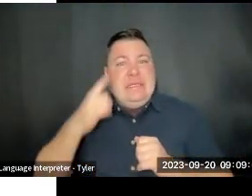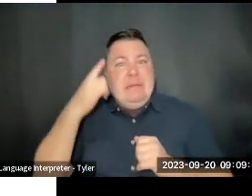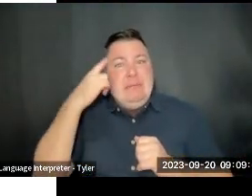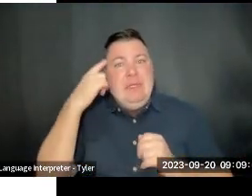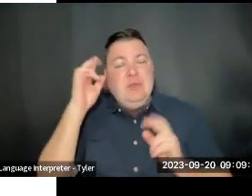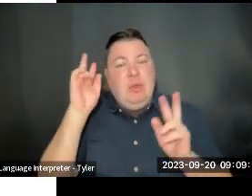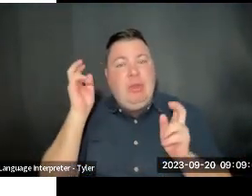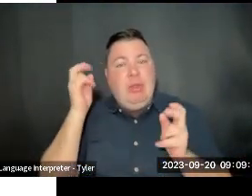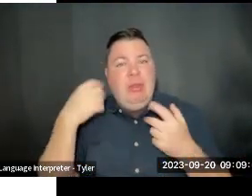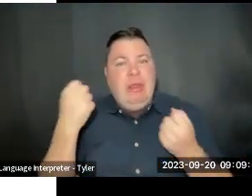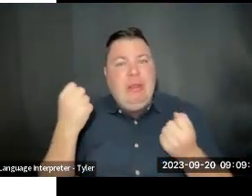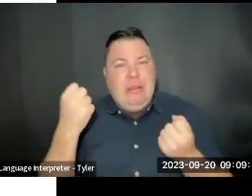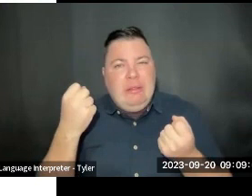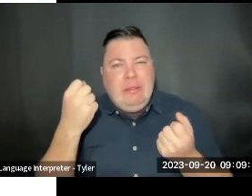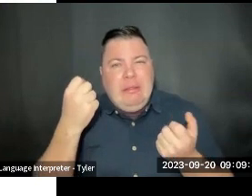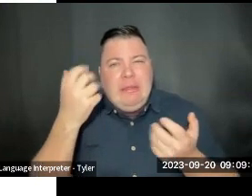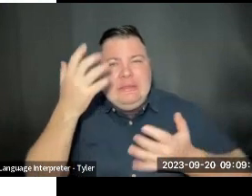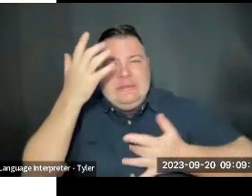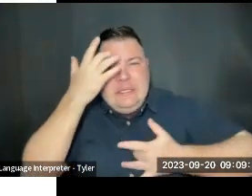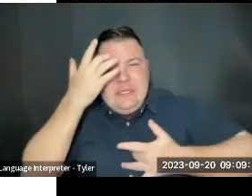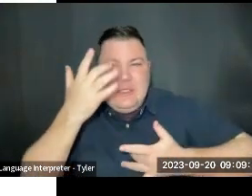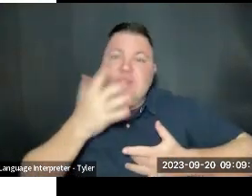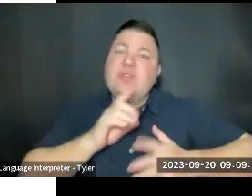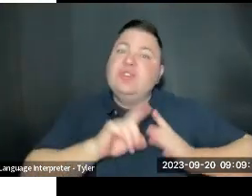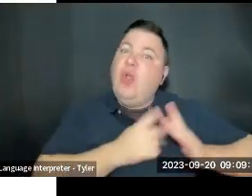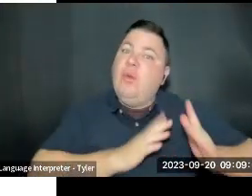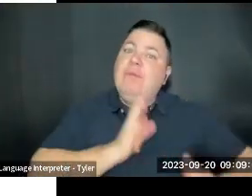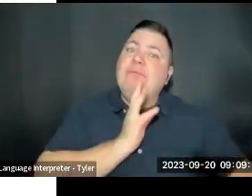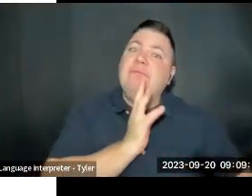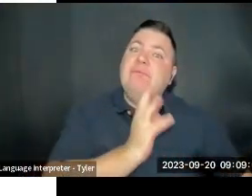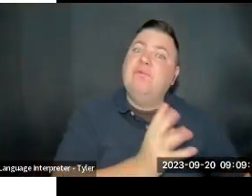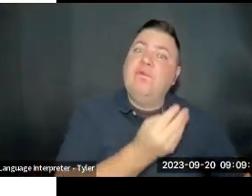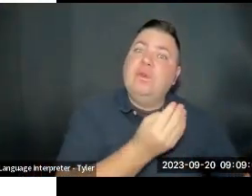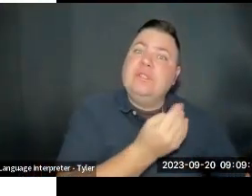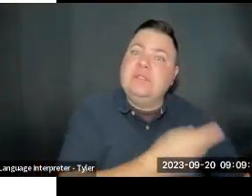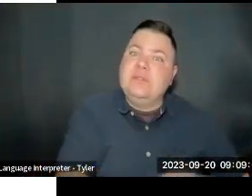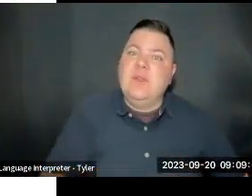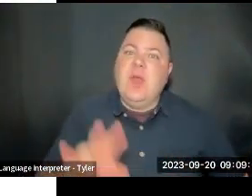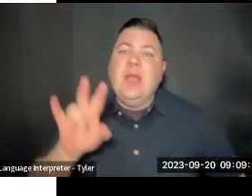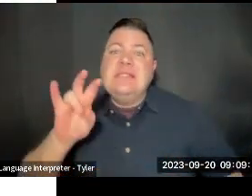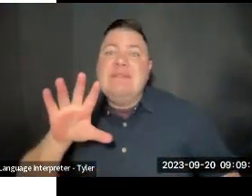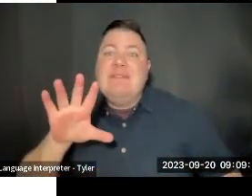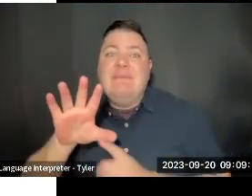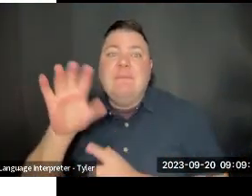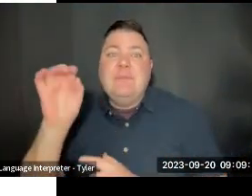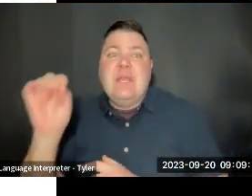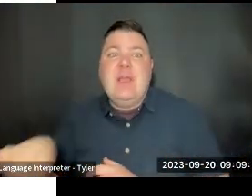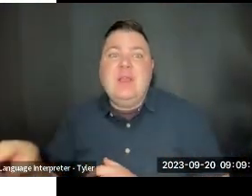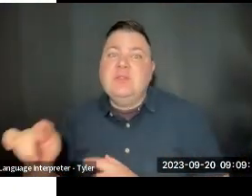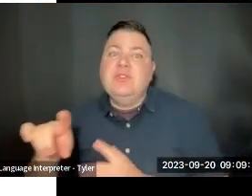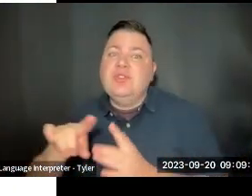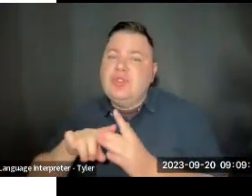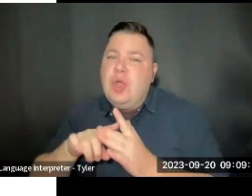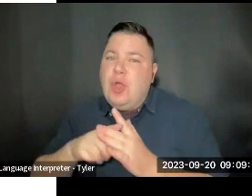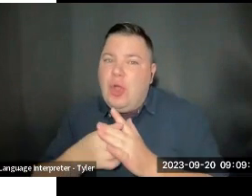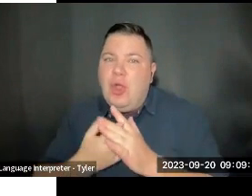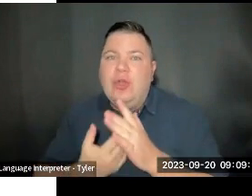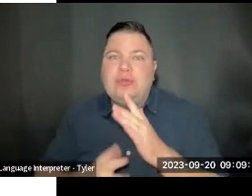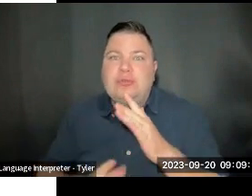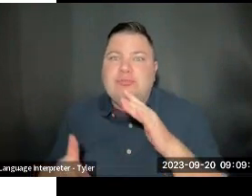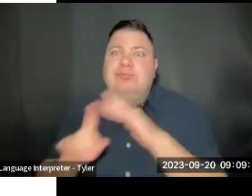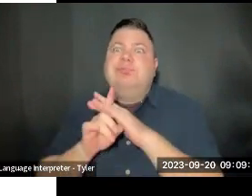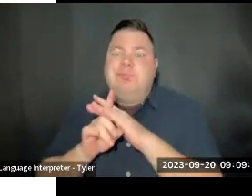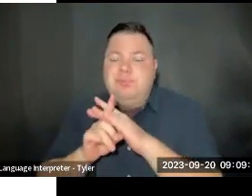begin by age 14, and 75% of those begin to show